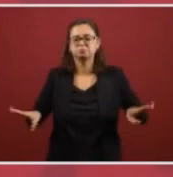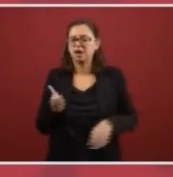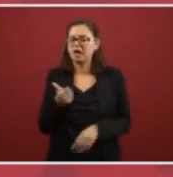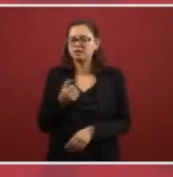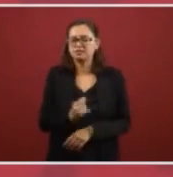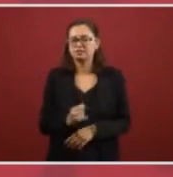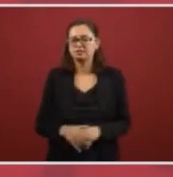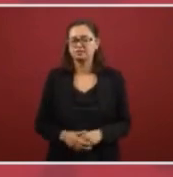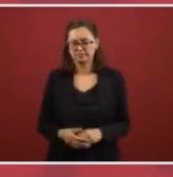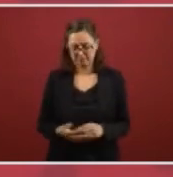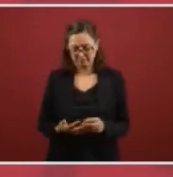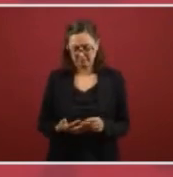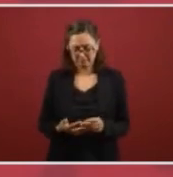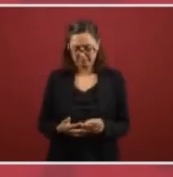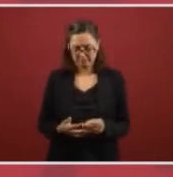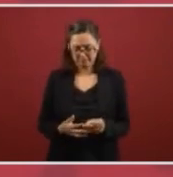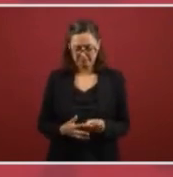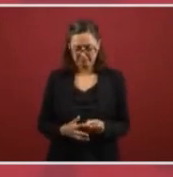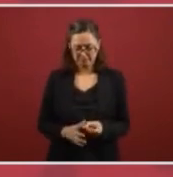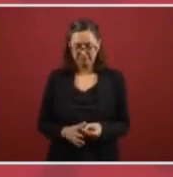That's how democracy is.